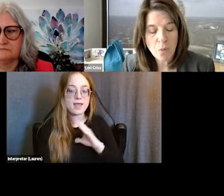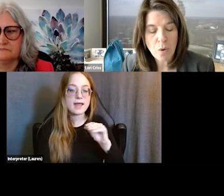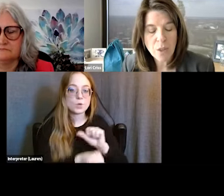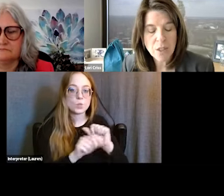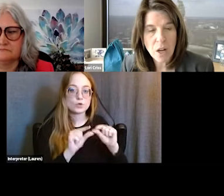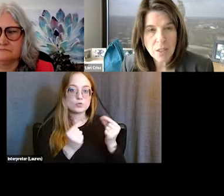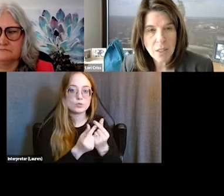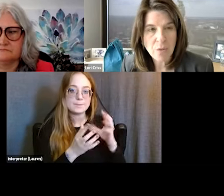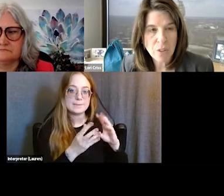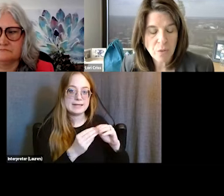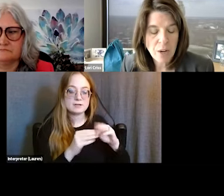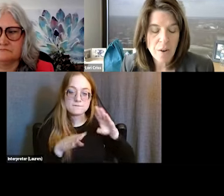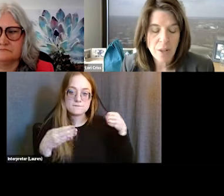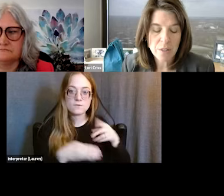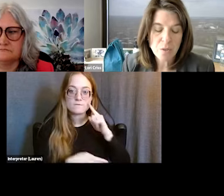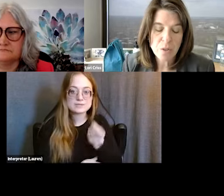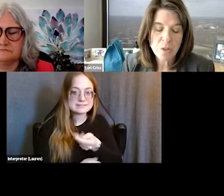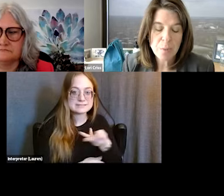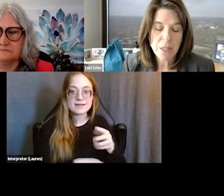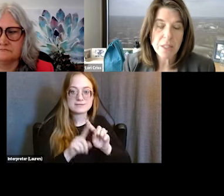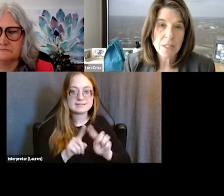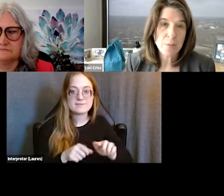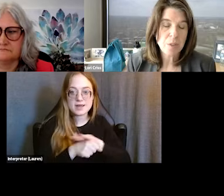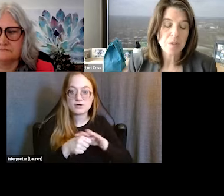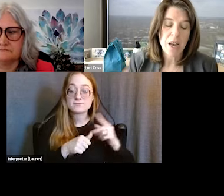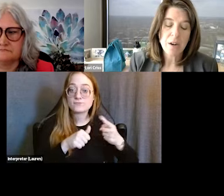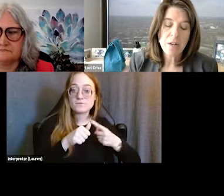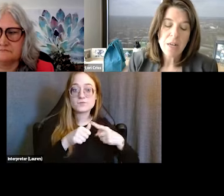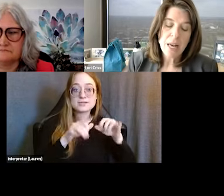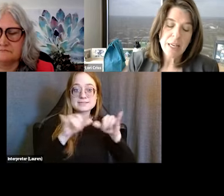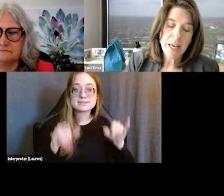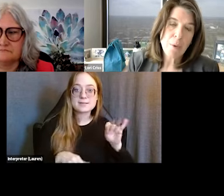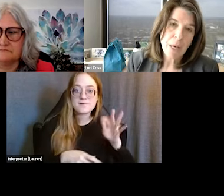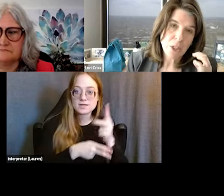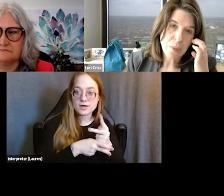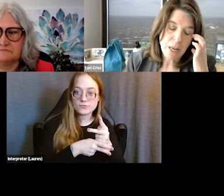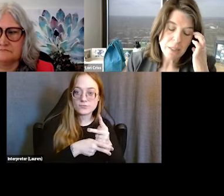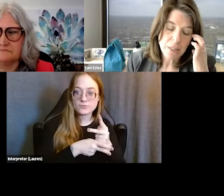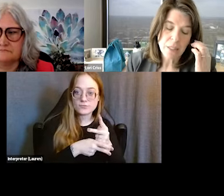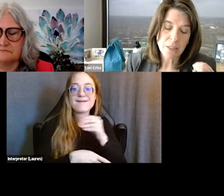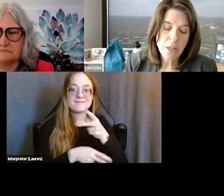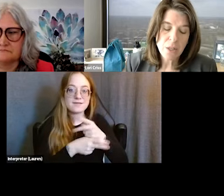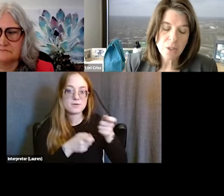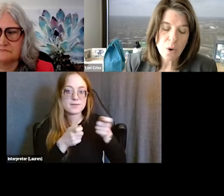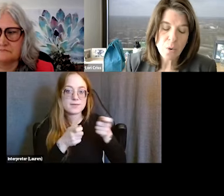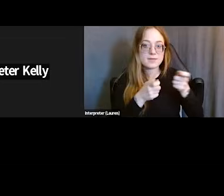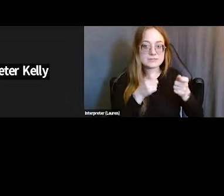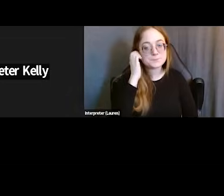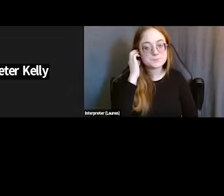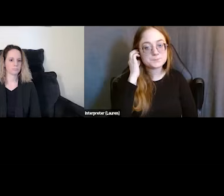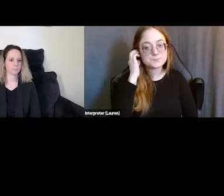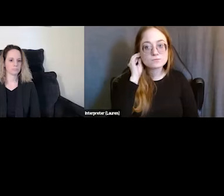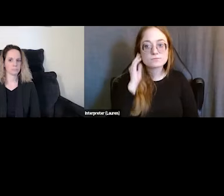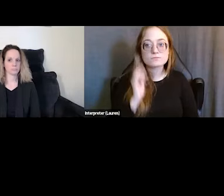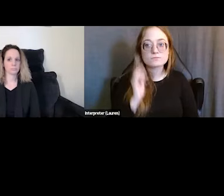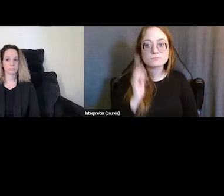that were focused on several different areas. The first being systems of care and care management entities. So looking